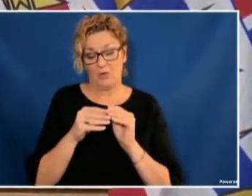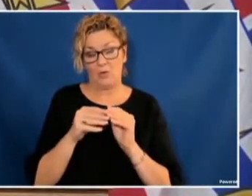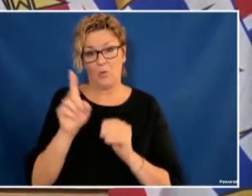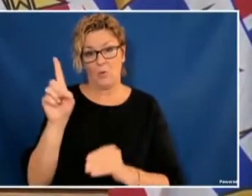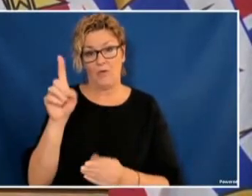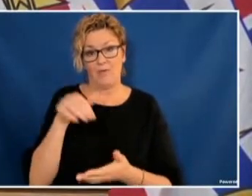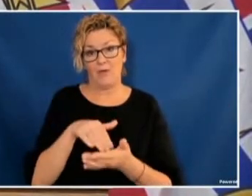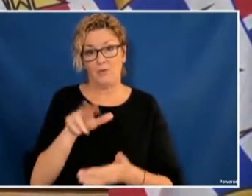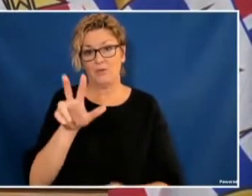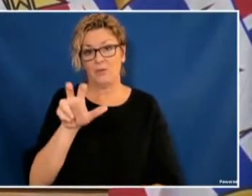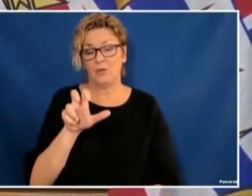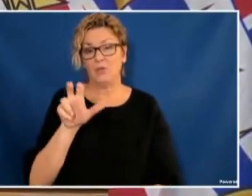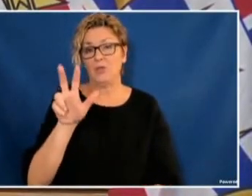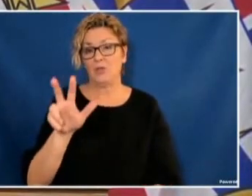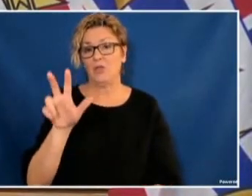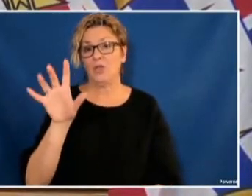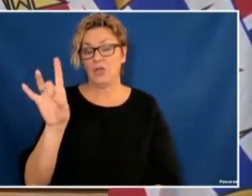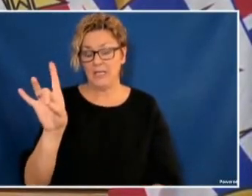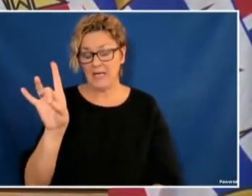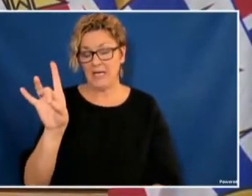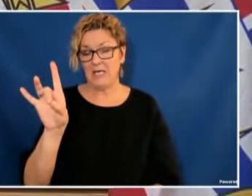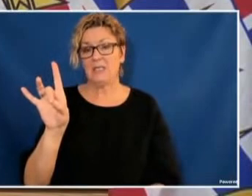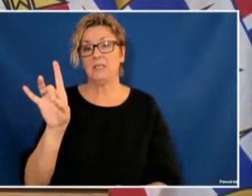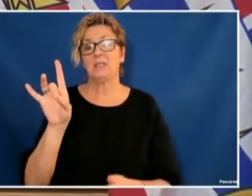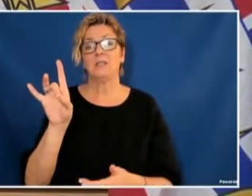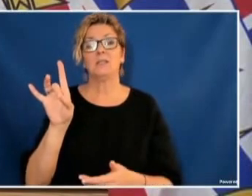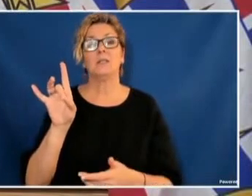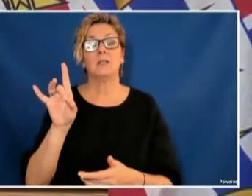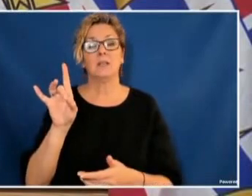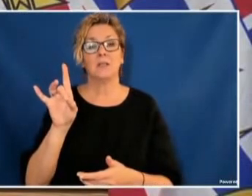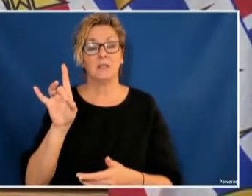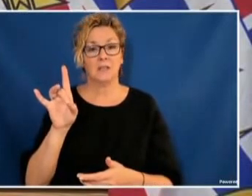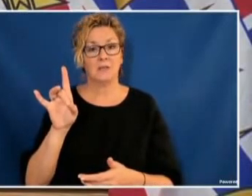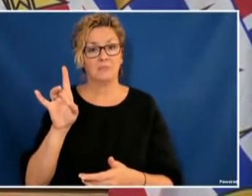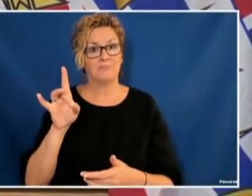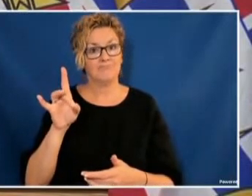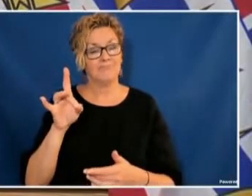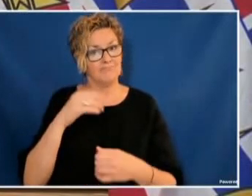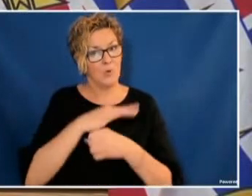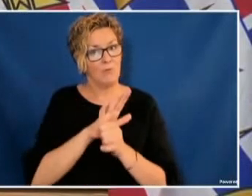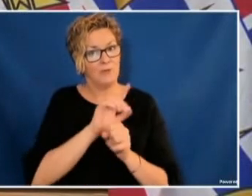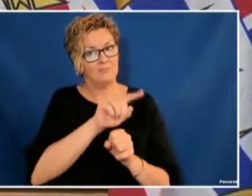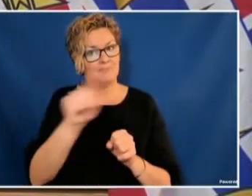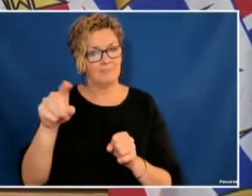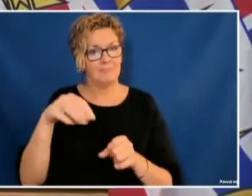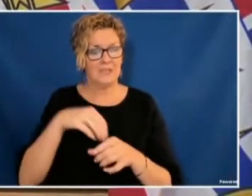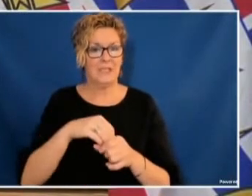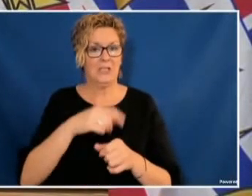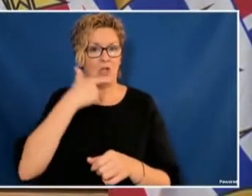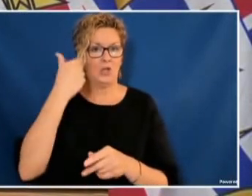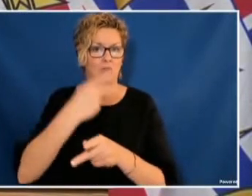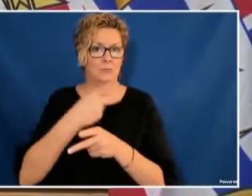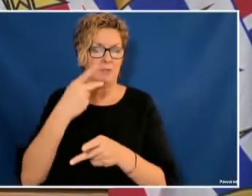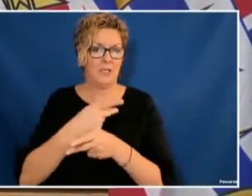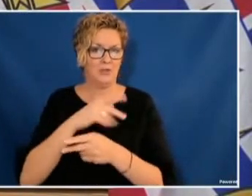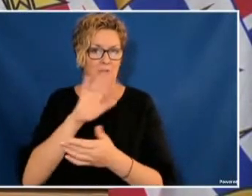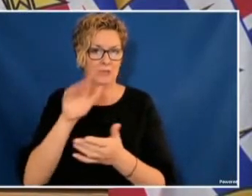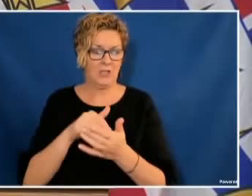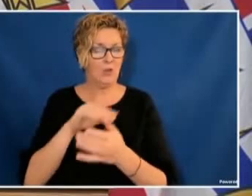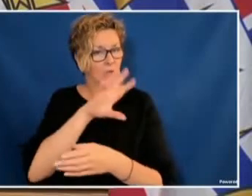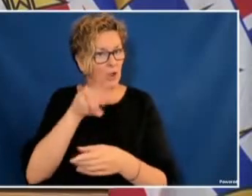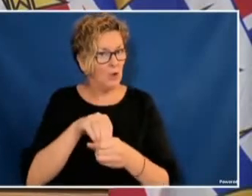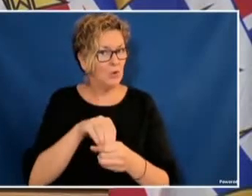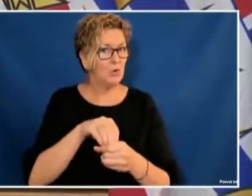little bit, because as we've recognized over the past week, there can be challenges sometimes in what those numbers